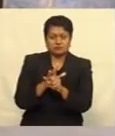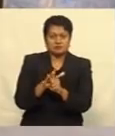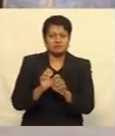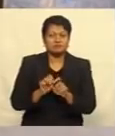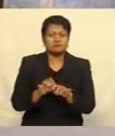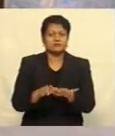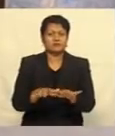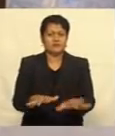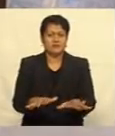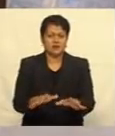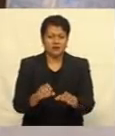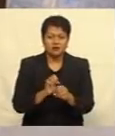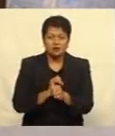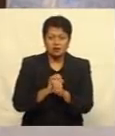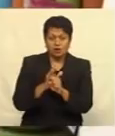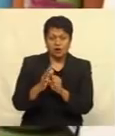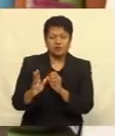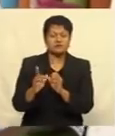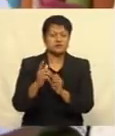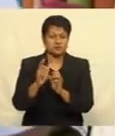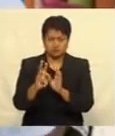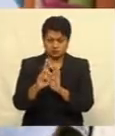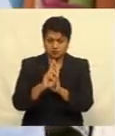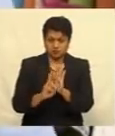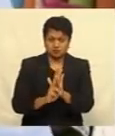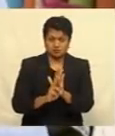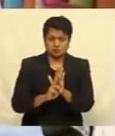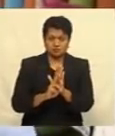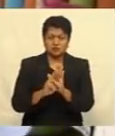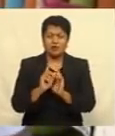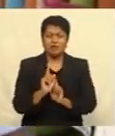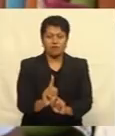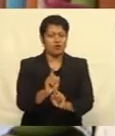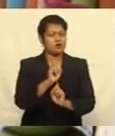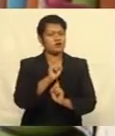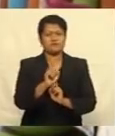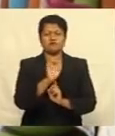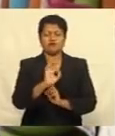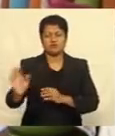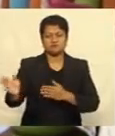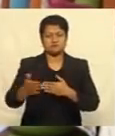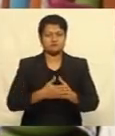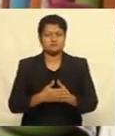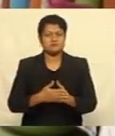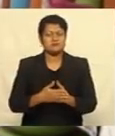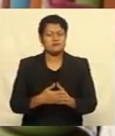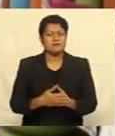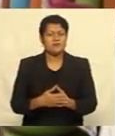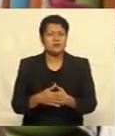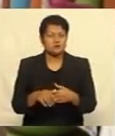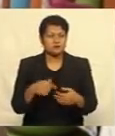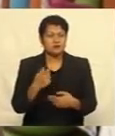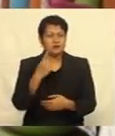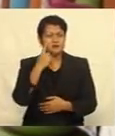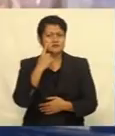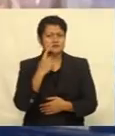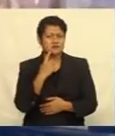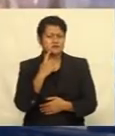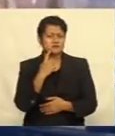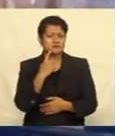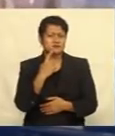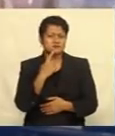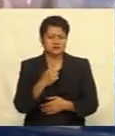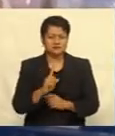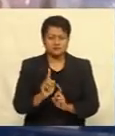COVID rules or shut down. We have to mark all the floor to 1 meter distance for the social